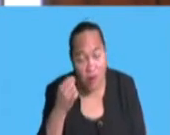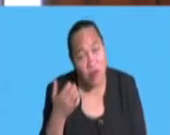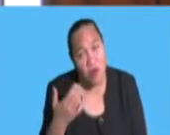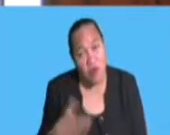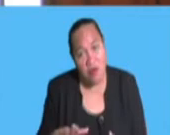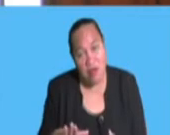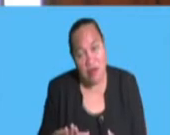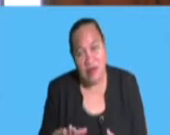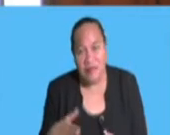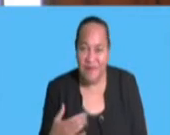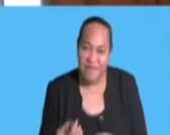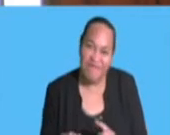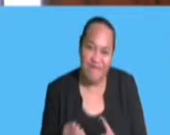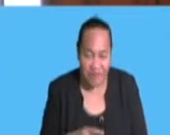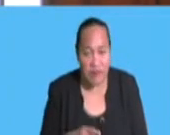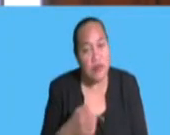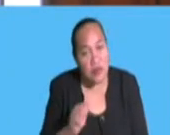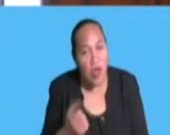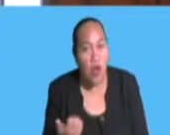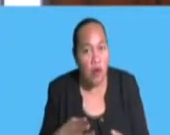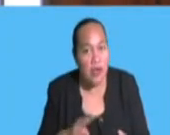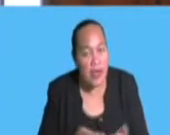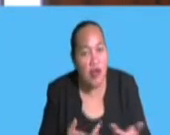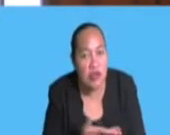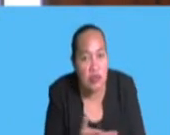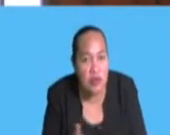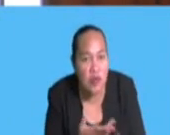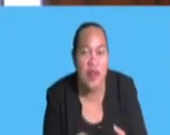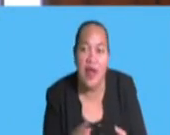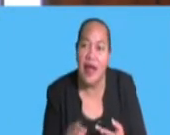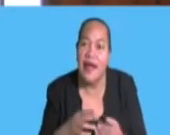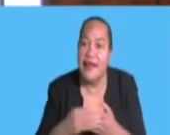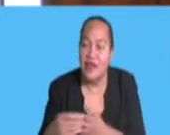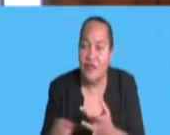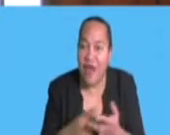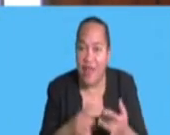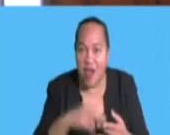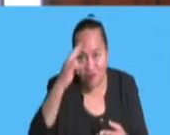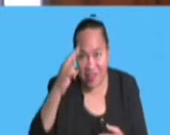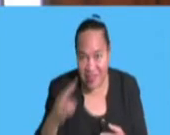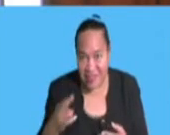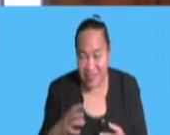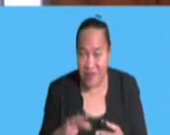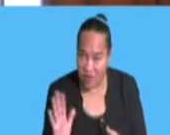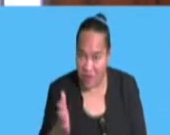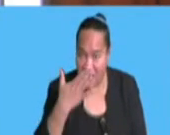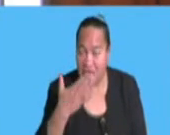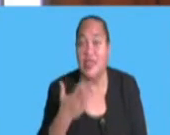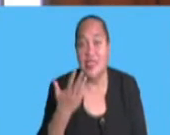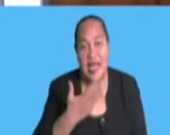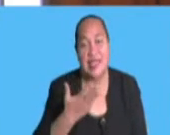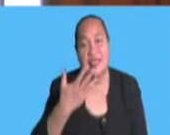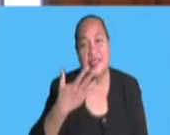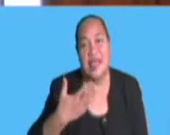when he negotiated with the leaders of other races in this country, which resulted in the 97